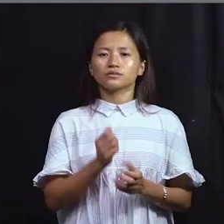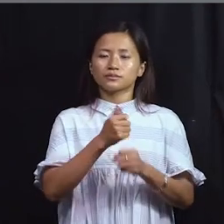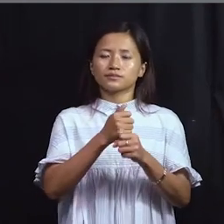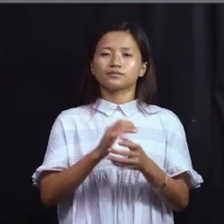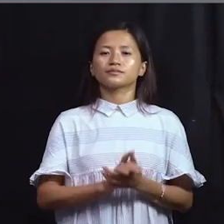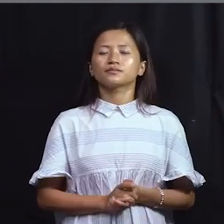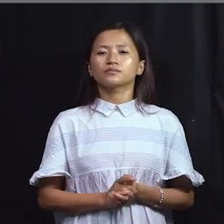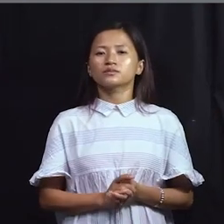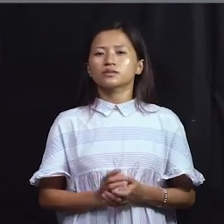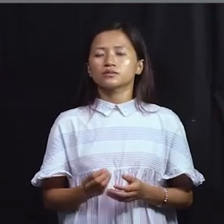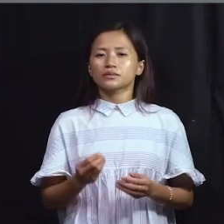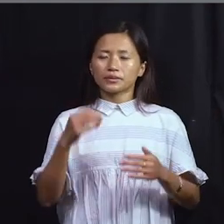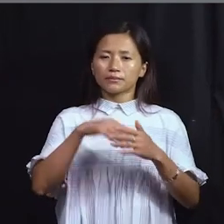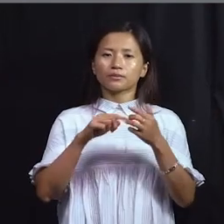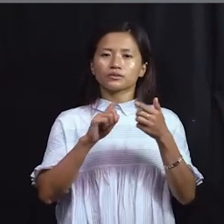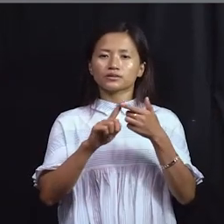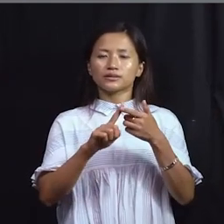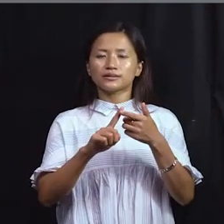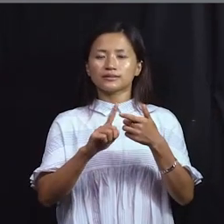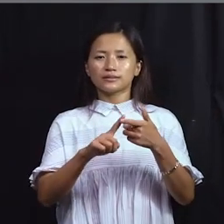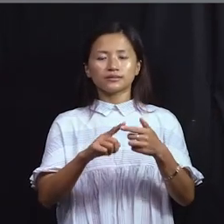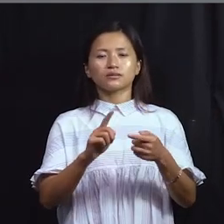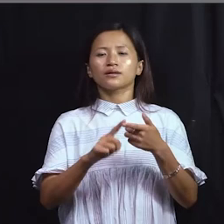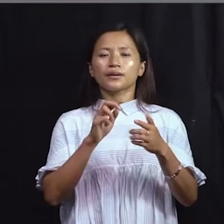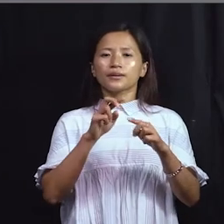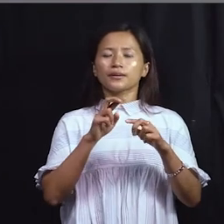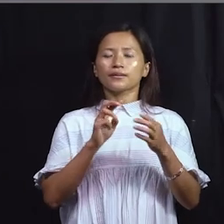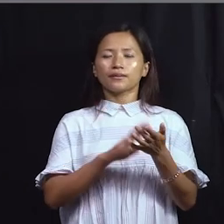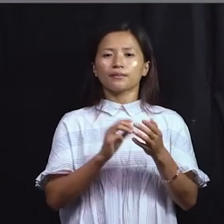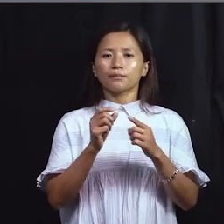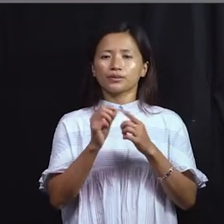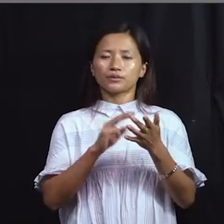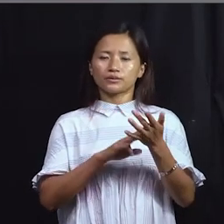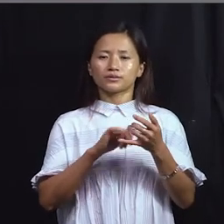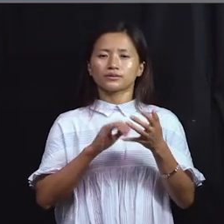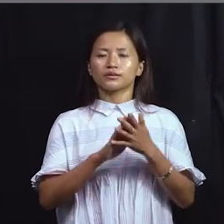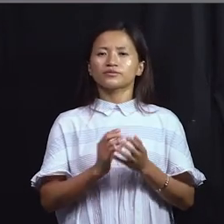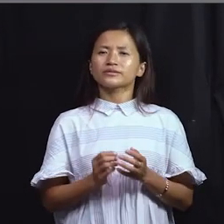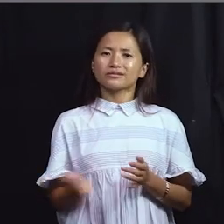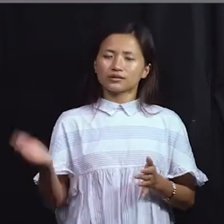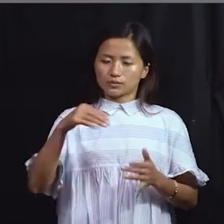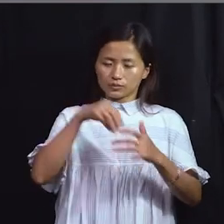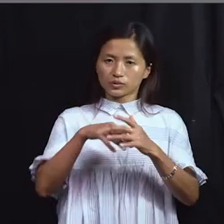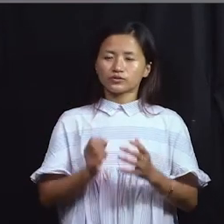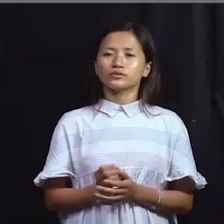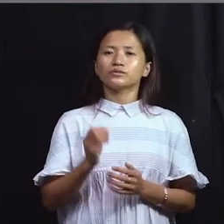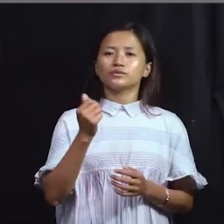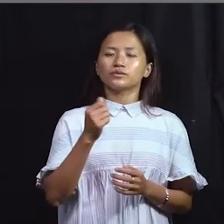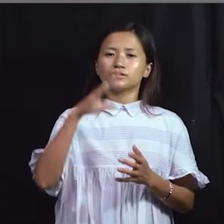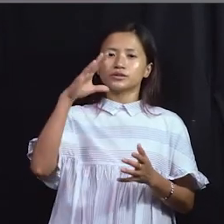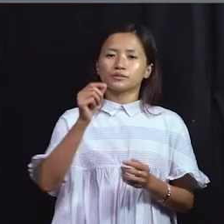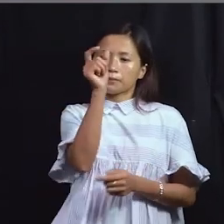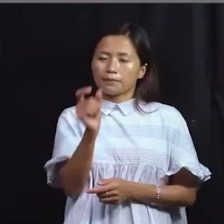to impose higher taxations on the income of the rich people. You have to listen very carefully. In